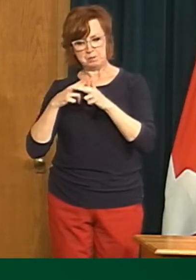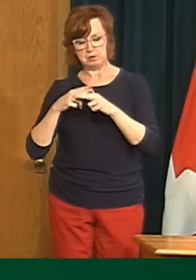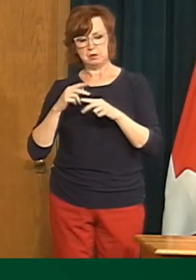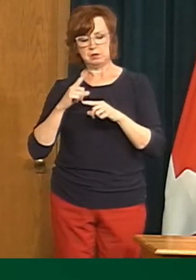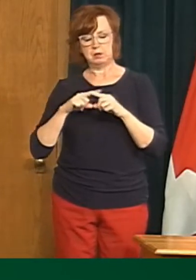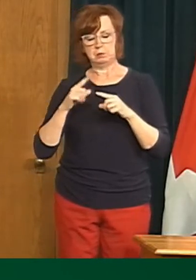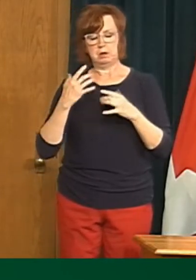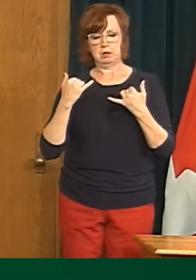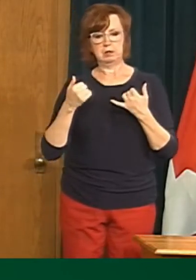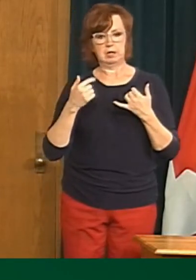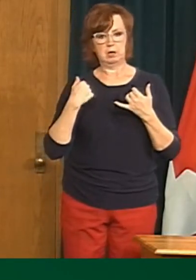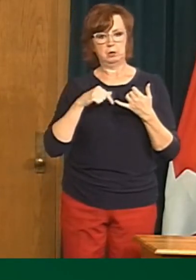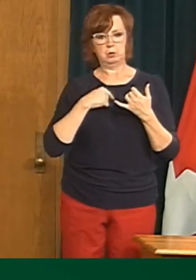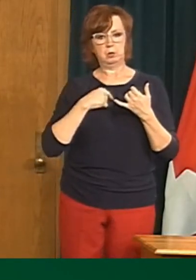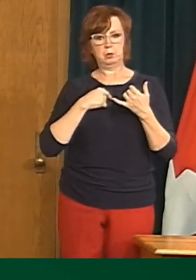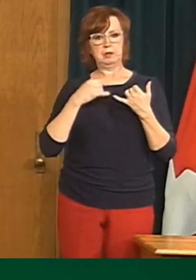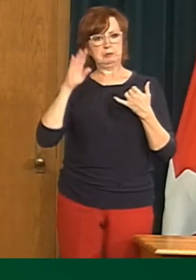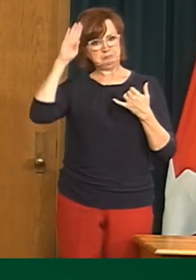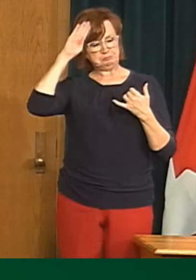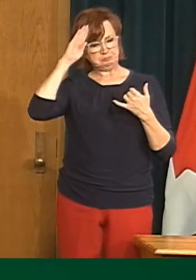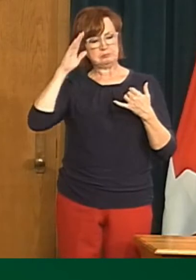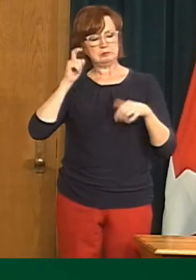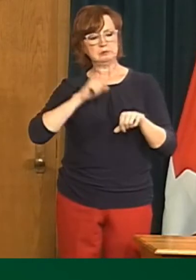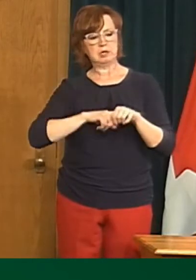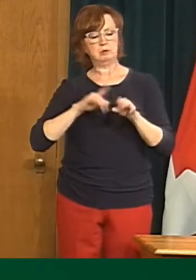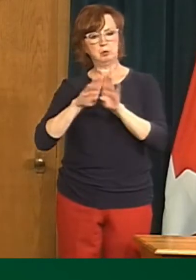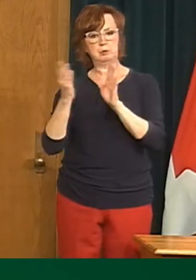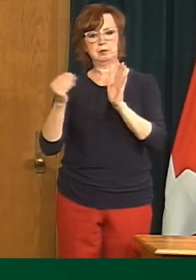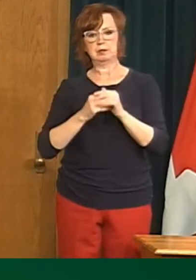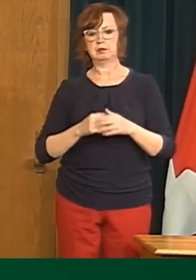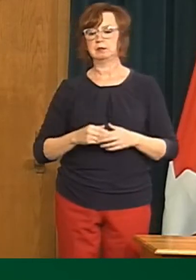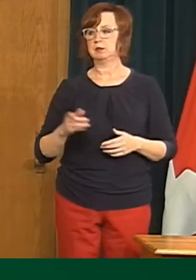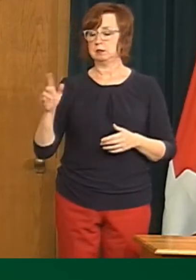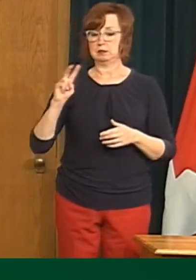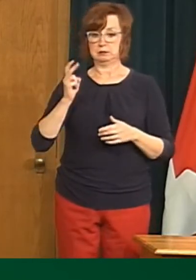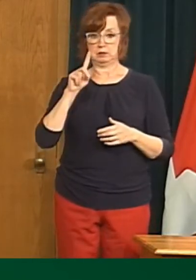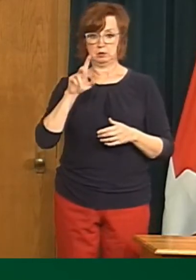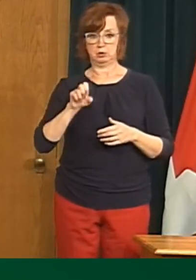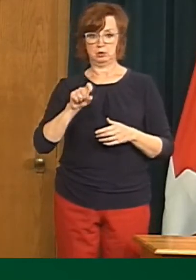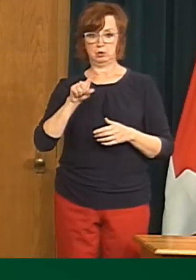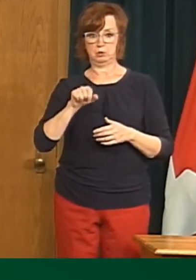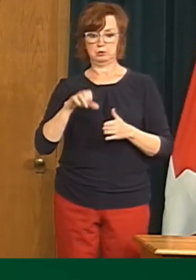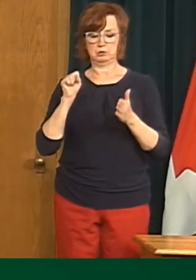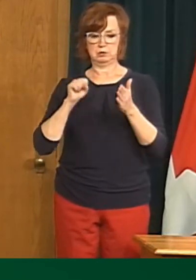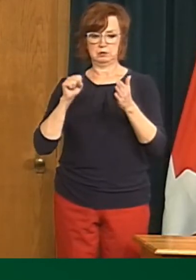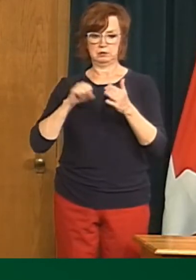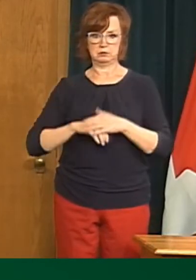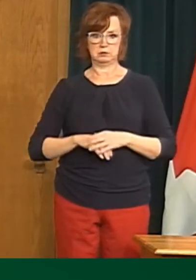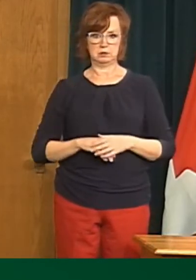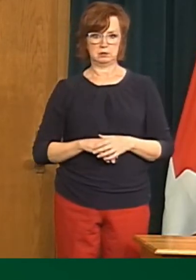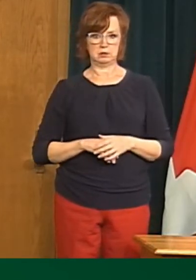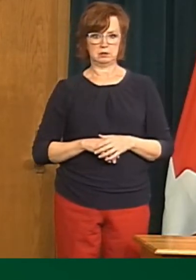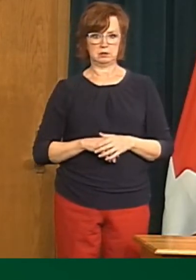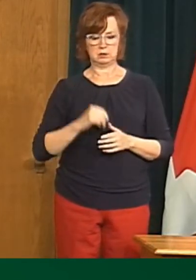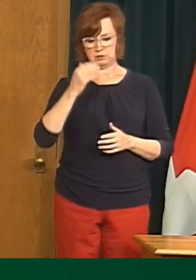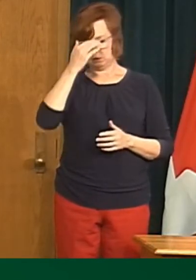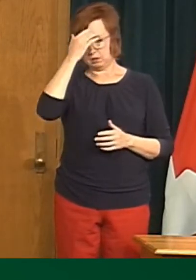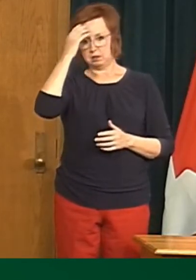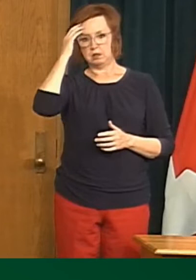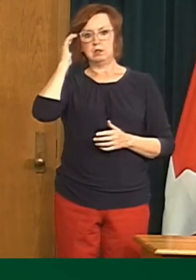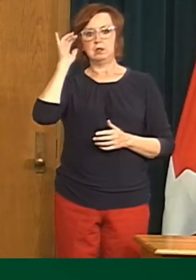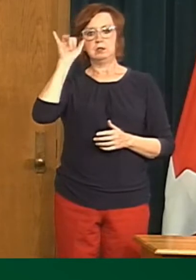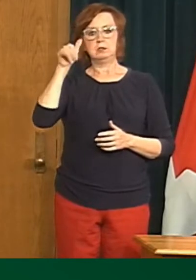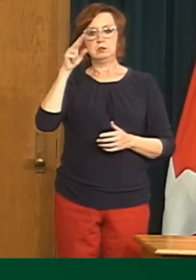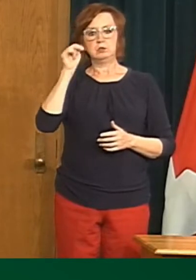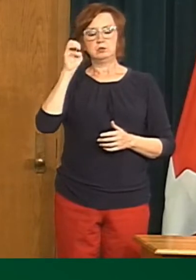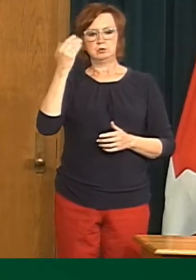June the 15th. Follow up, Steph? Yeah, the time frame we're looking at now that, June 15th is when at least one of the facilities is going